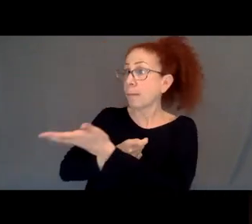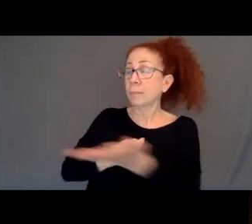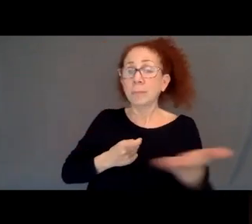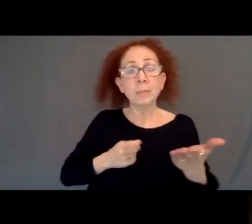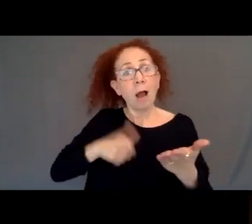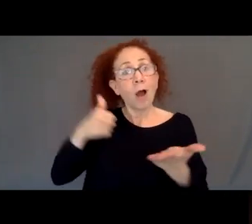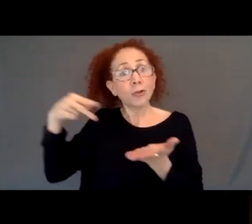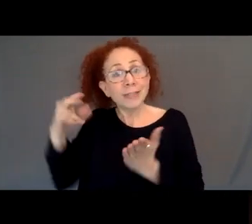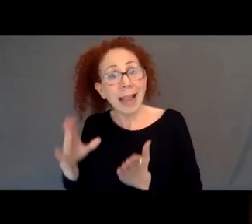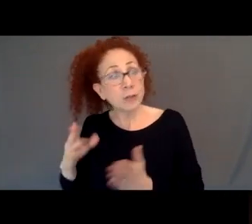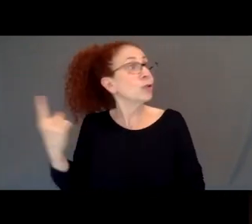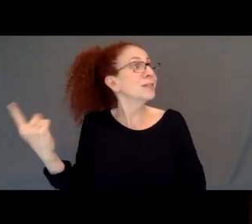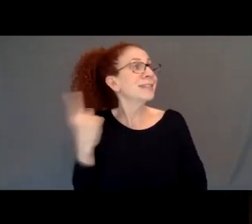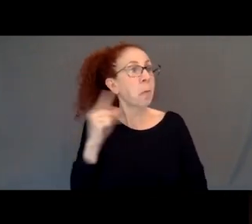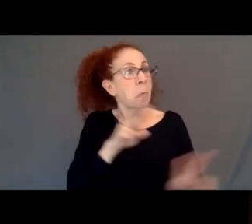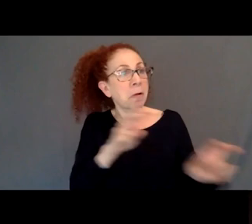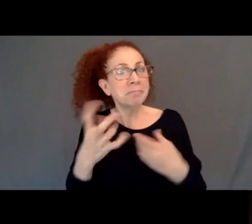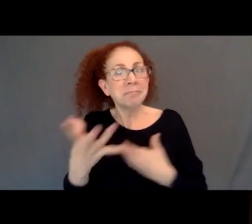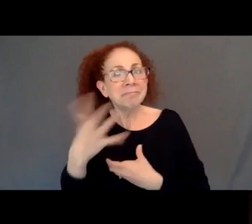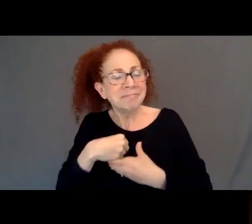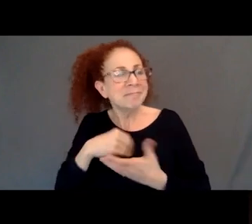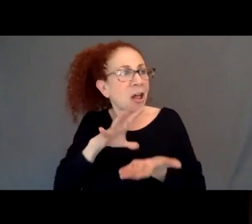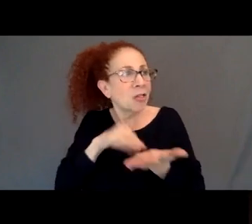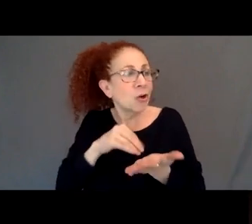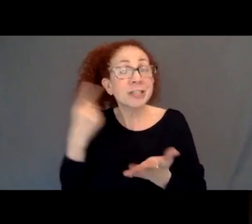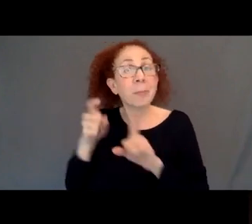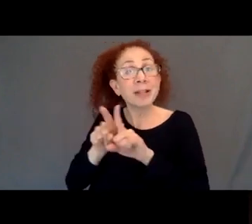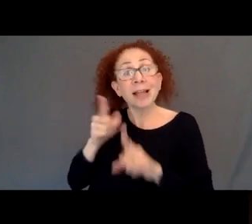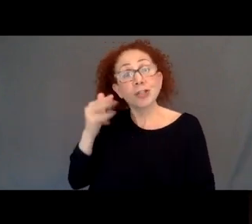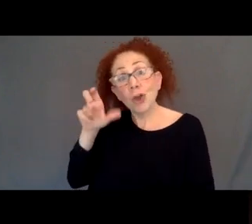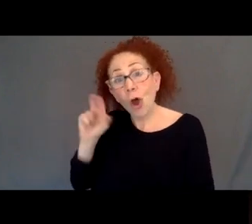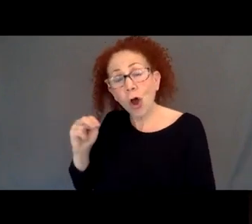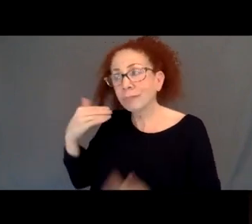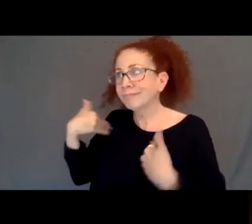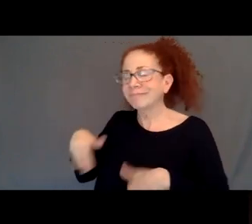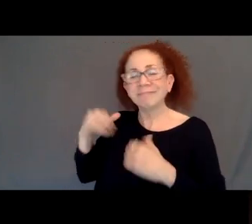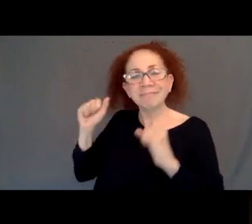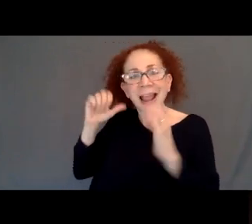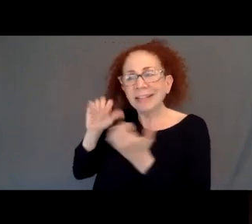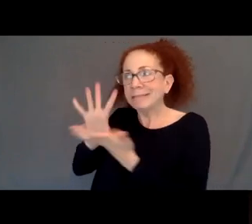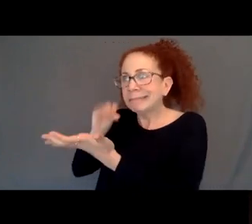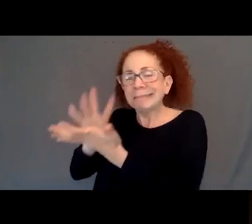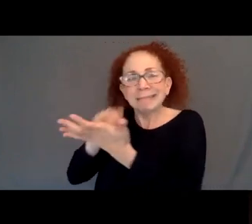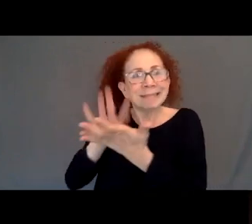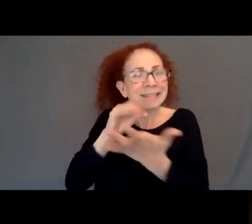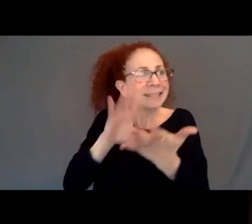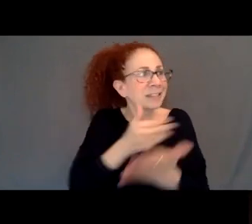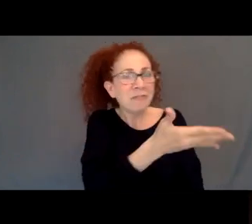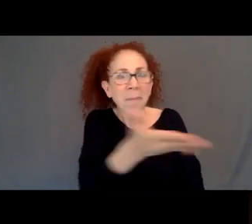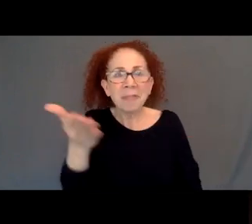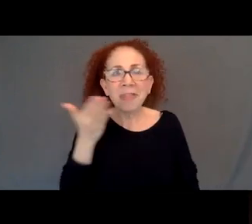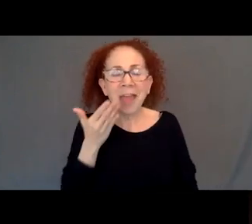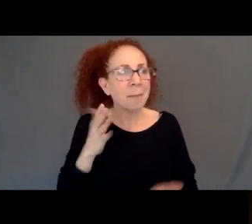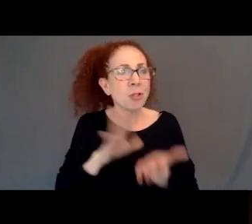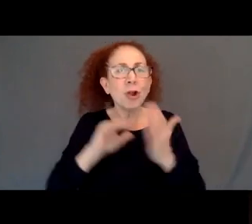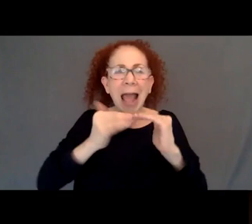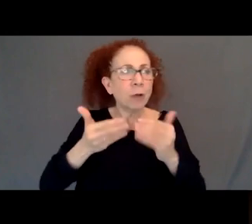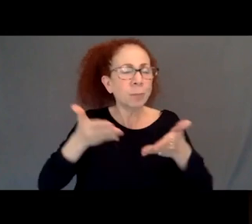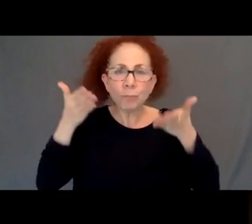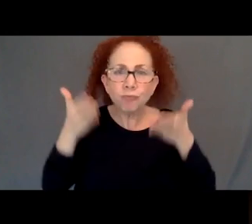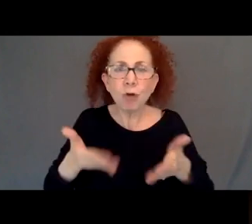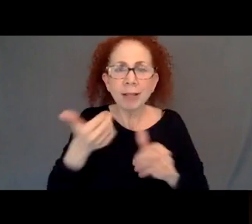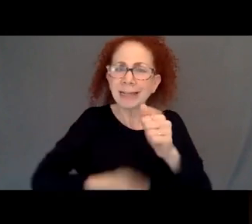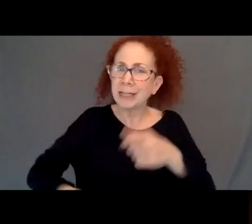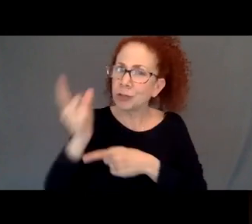from, somebody like who's amazing, like, Dawn. And just being able to really just learn how to be present